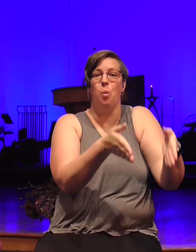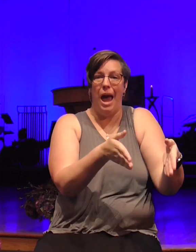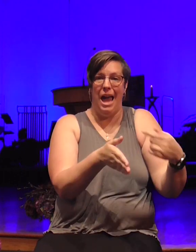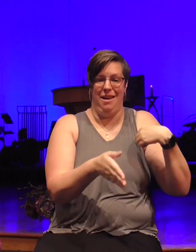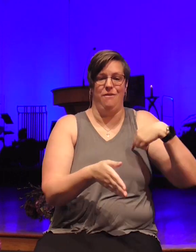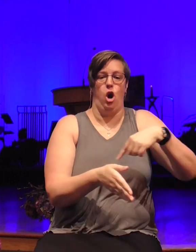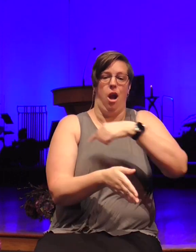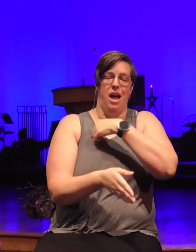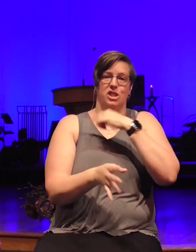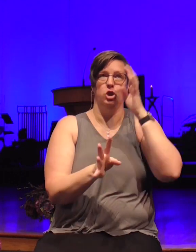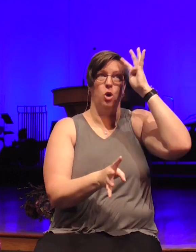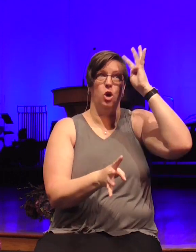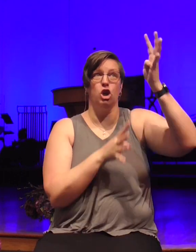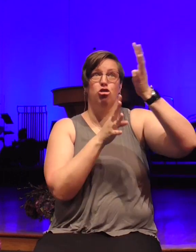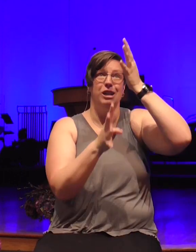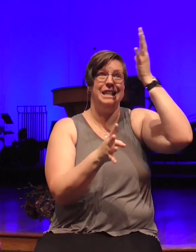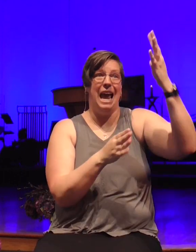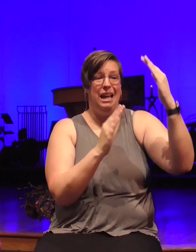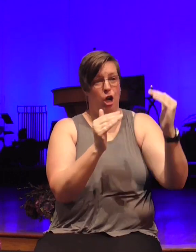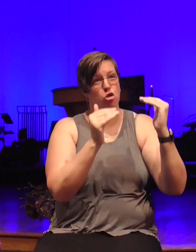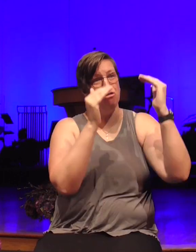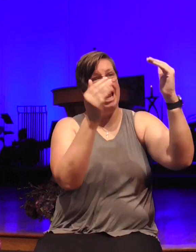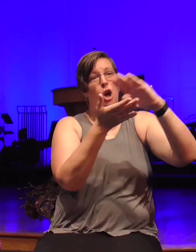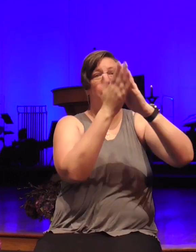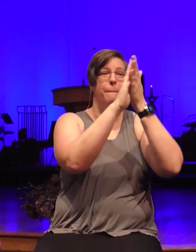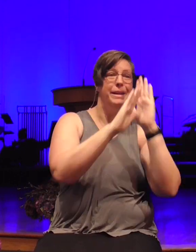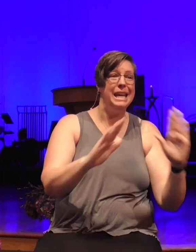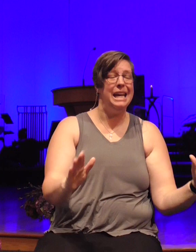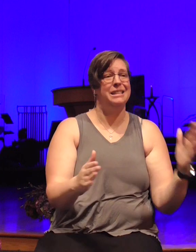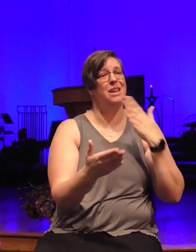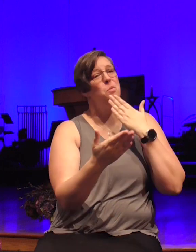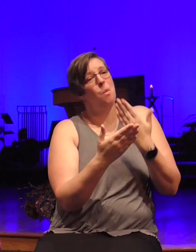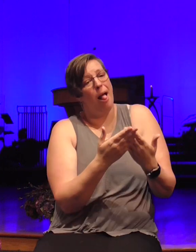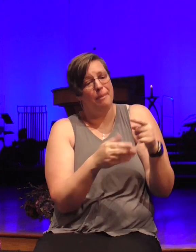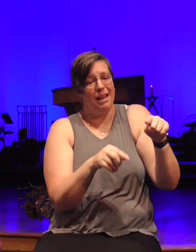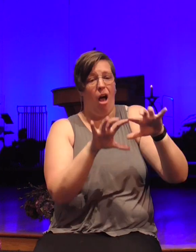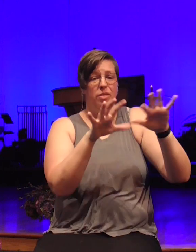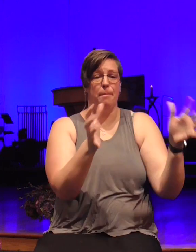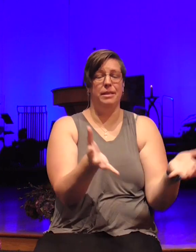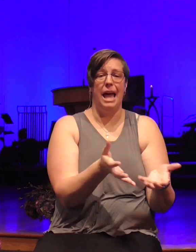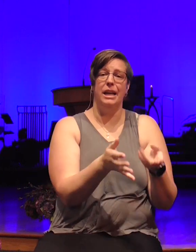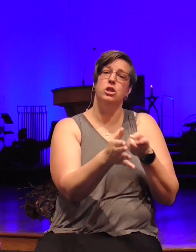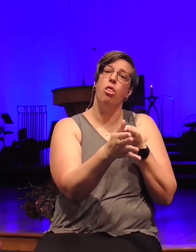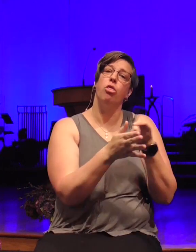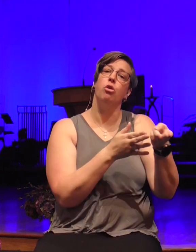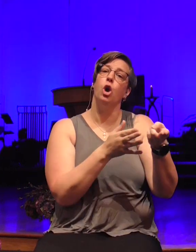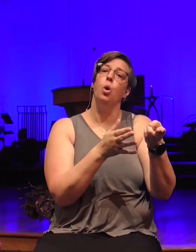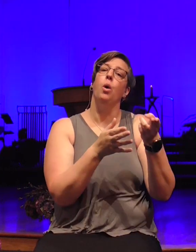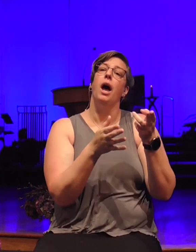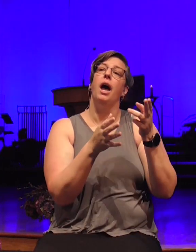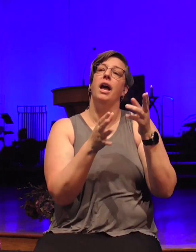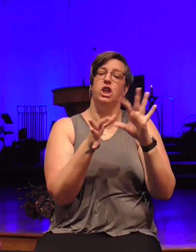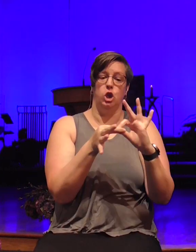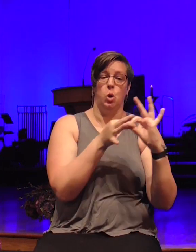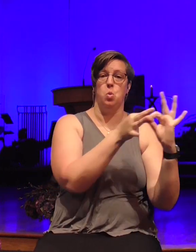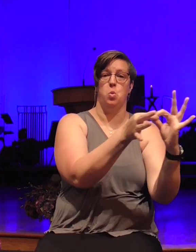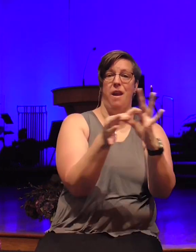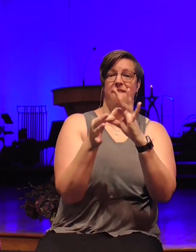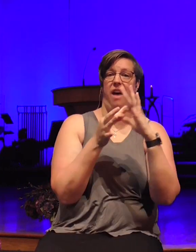us to create greater peace and well-being on our planet is through unified